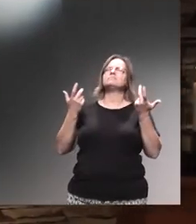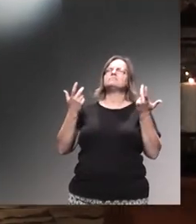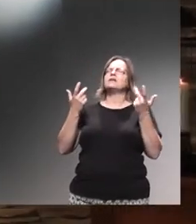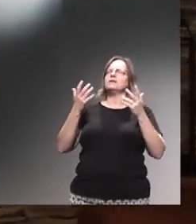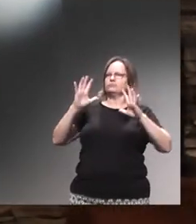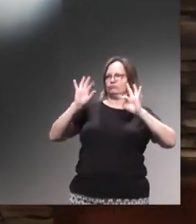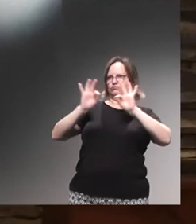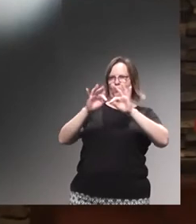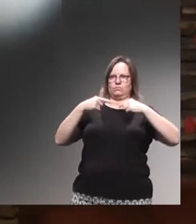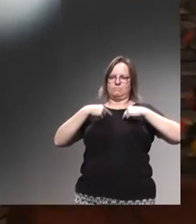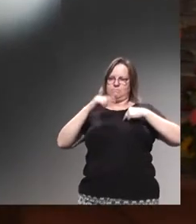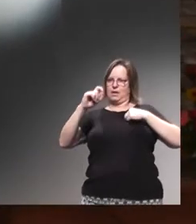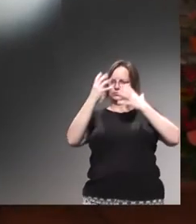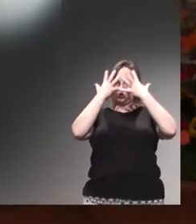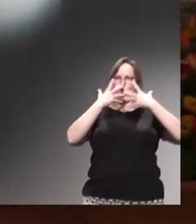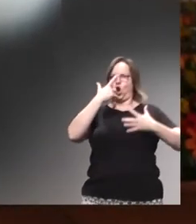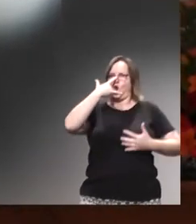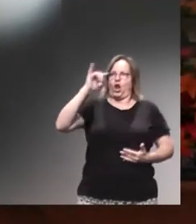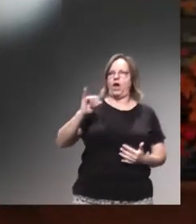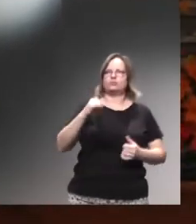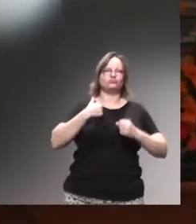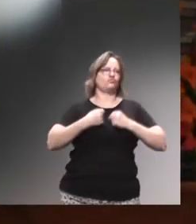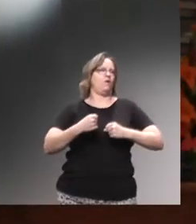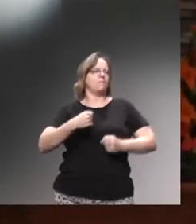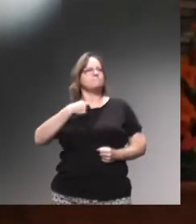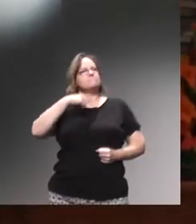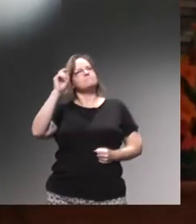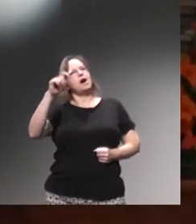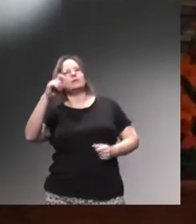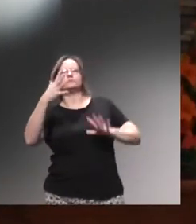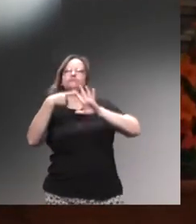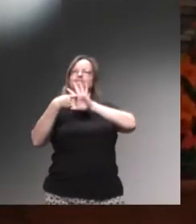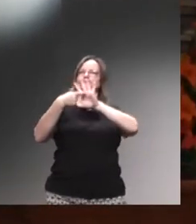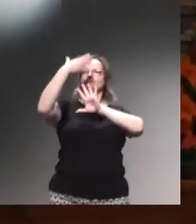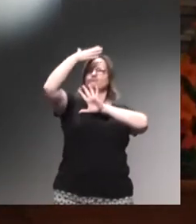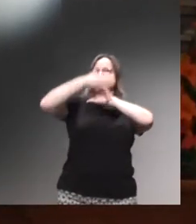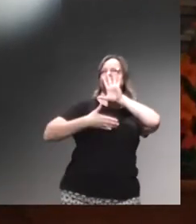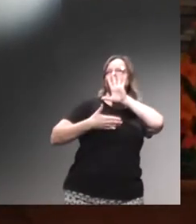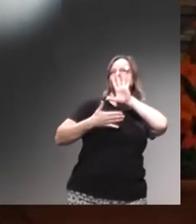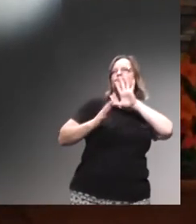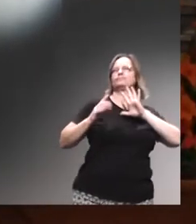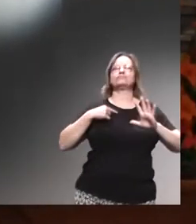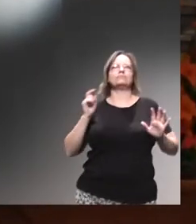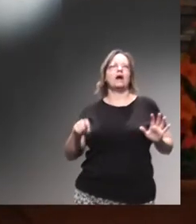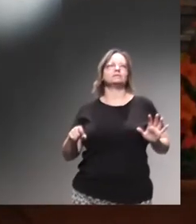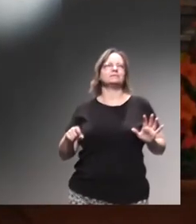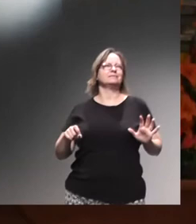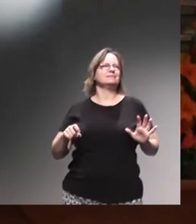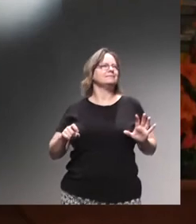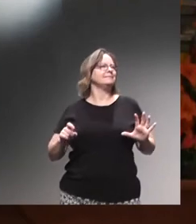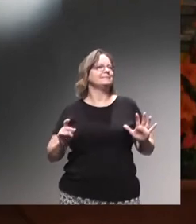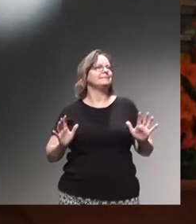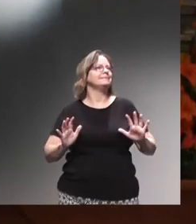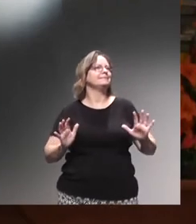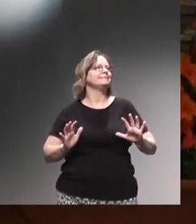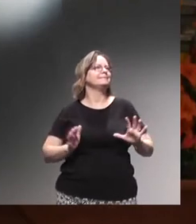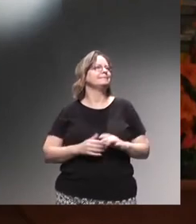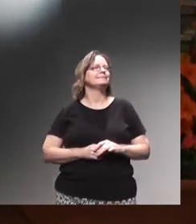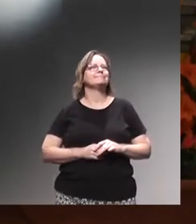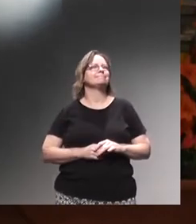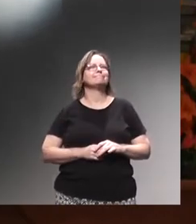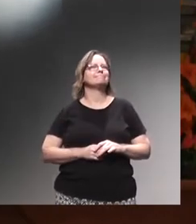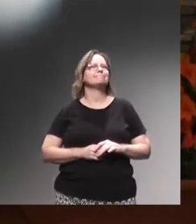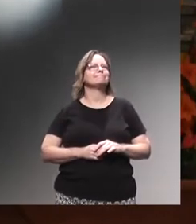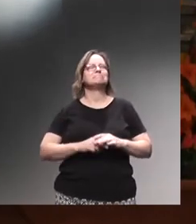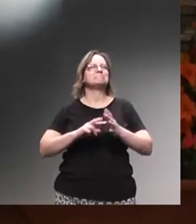appear like the world's greatest father was appearing, we always come up just